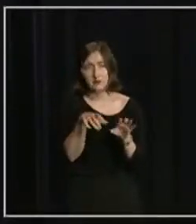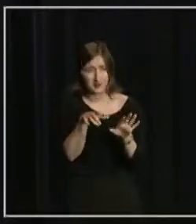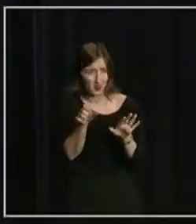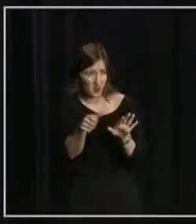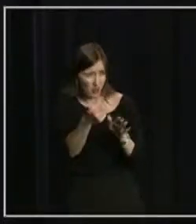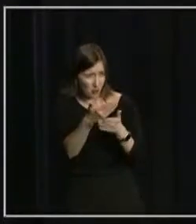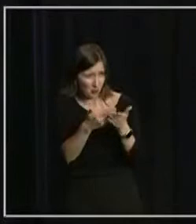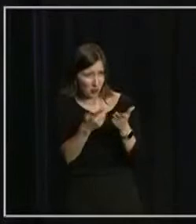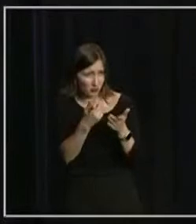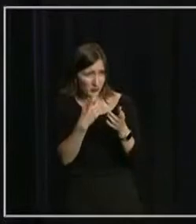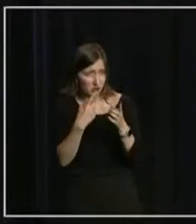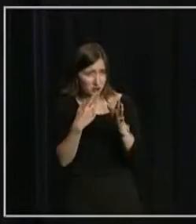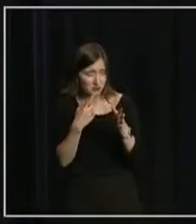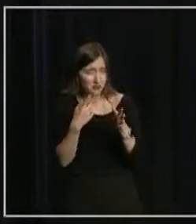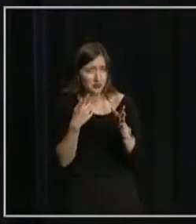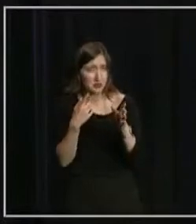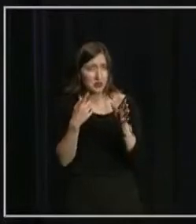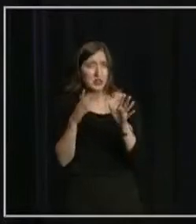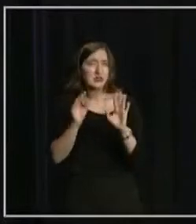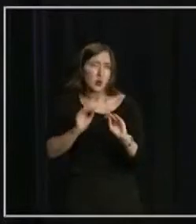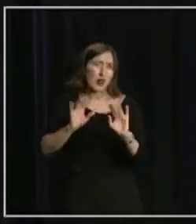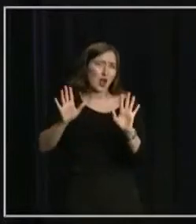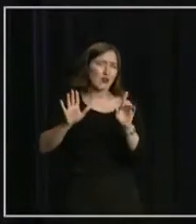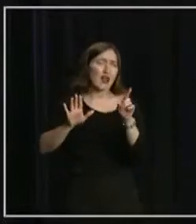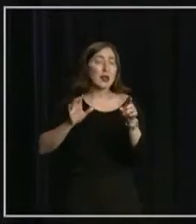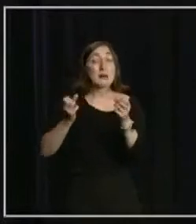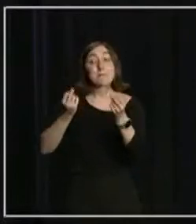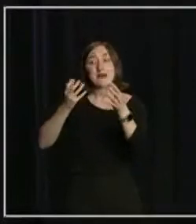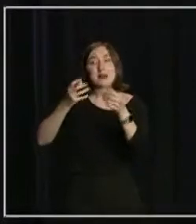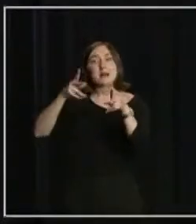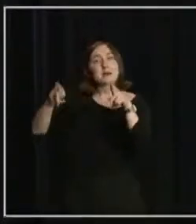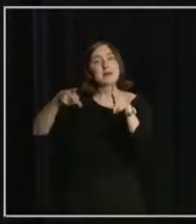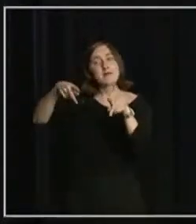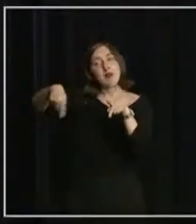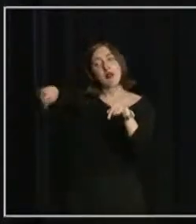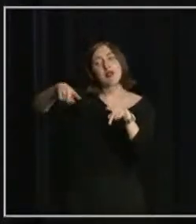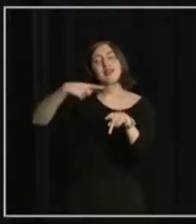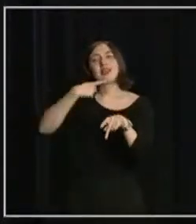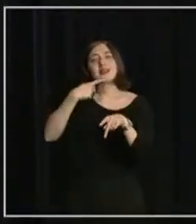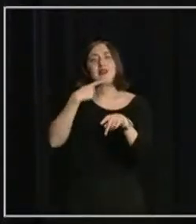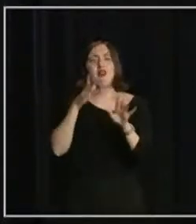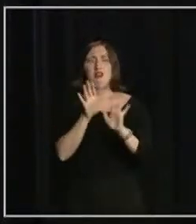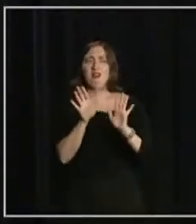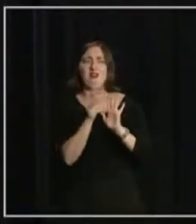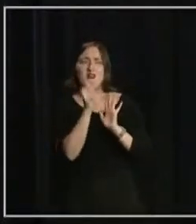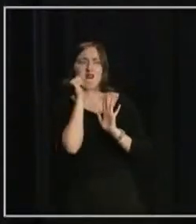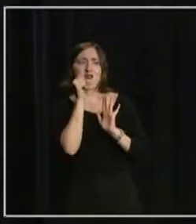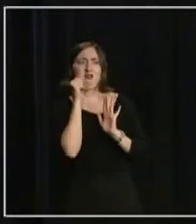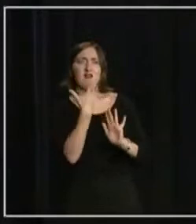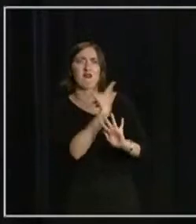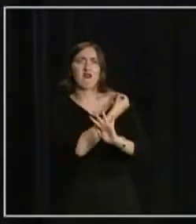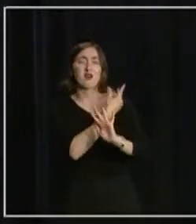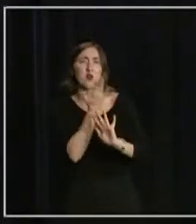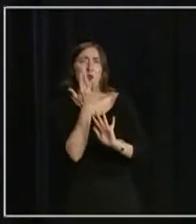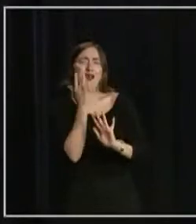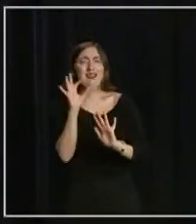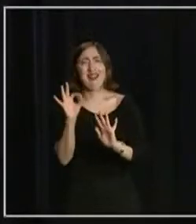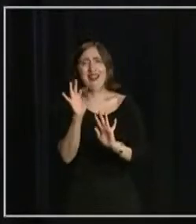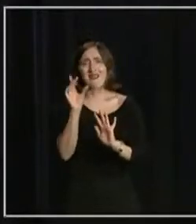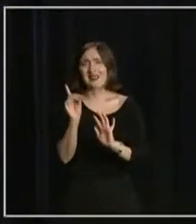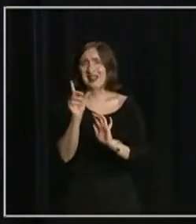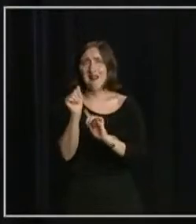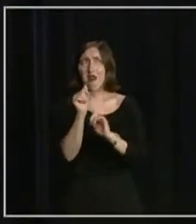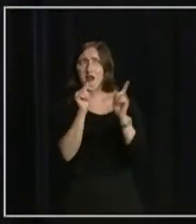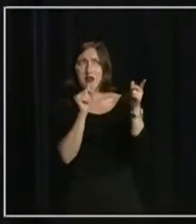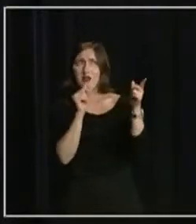question? Basically, because there were so many people that were holdouts of just the emergency use authorization, now that it has full clearance from the FDA,